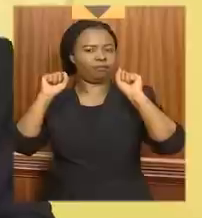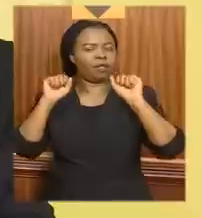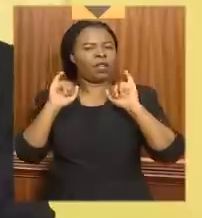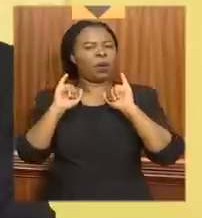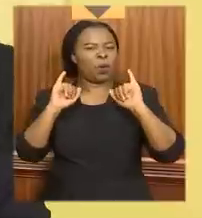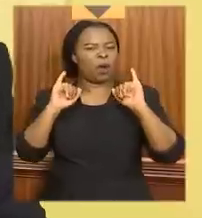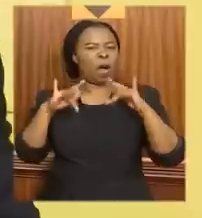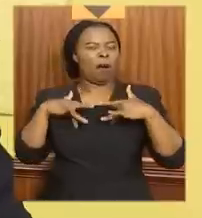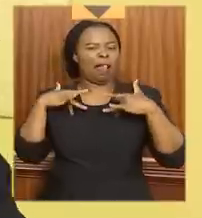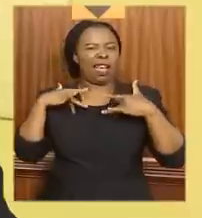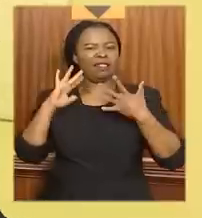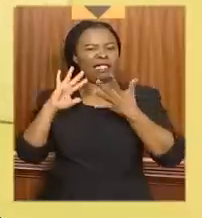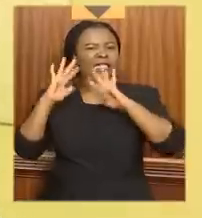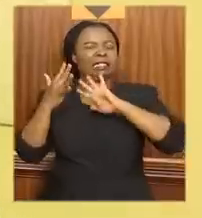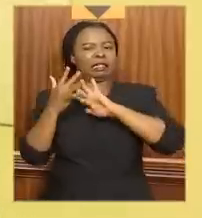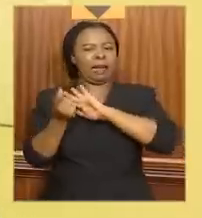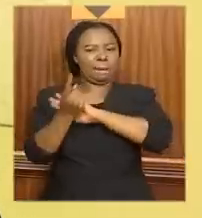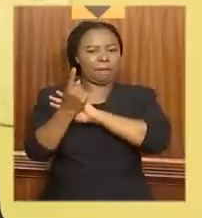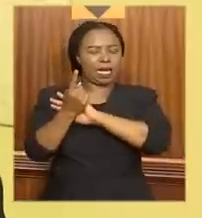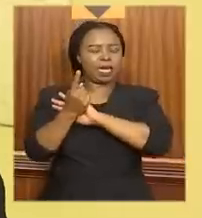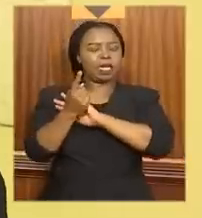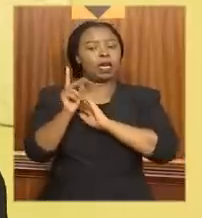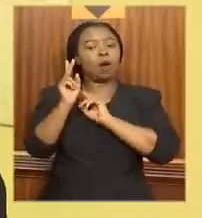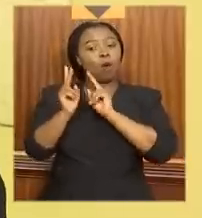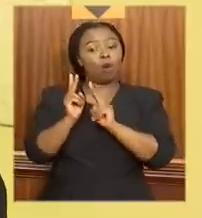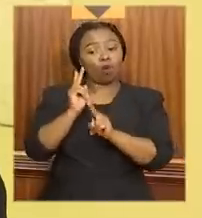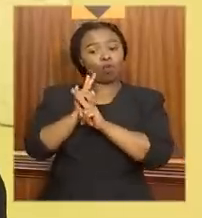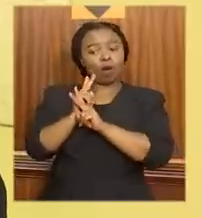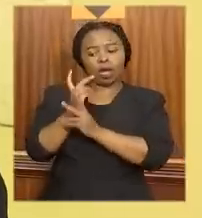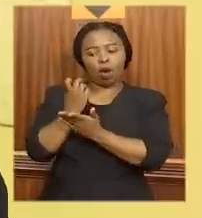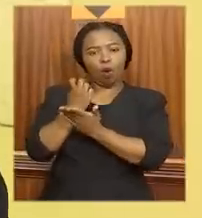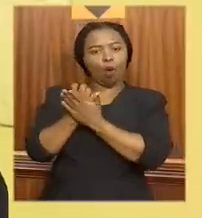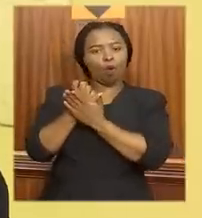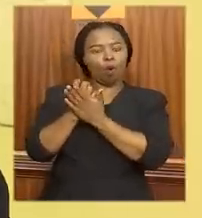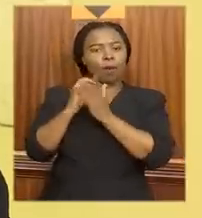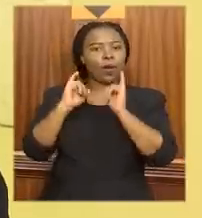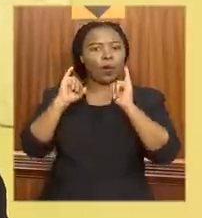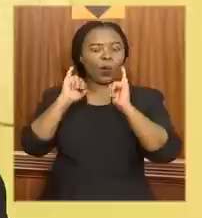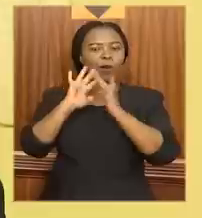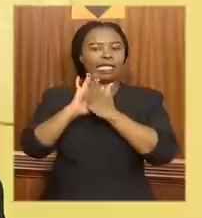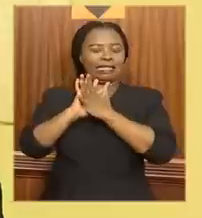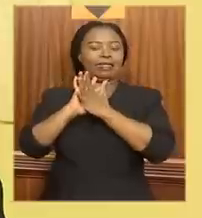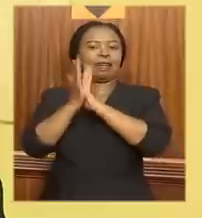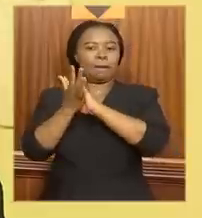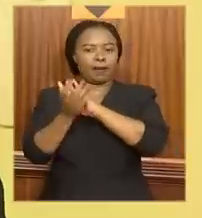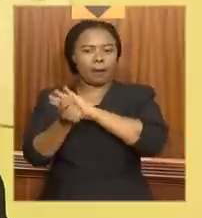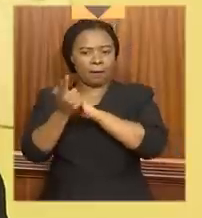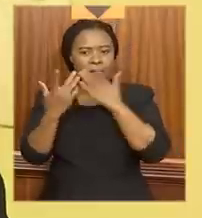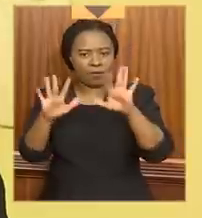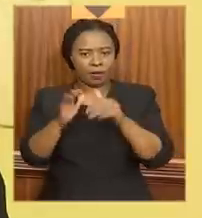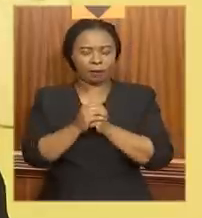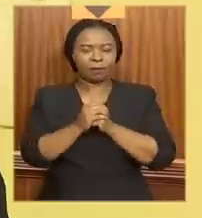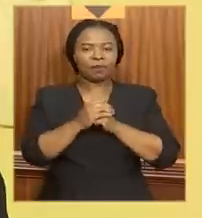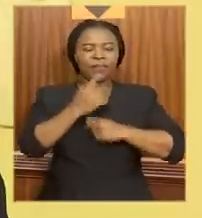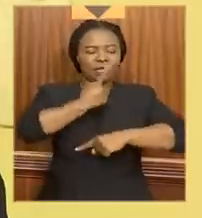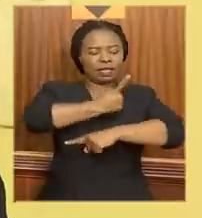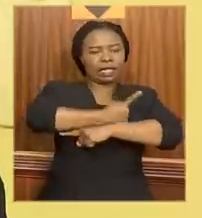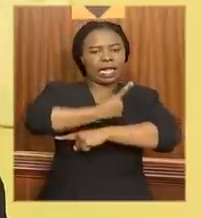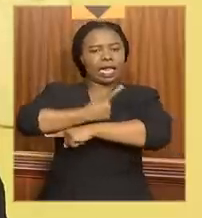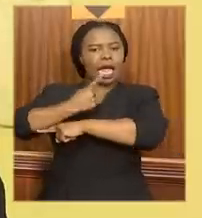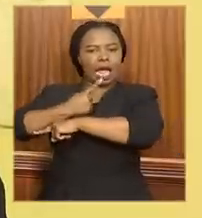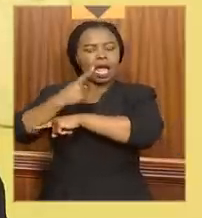lives and caused immense damage to our economy. The daily power cuts